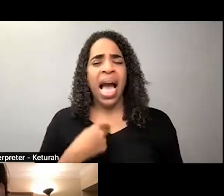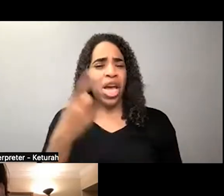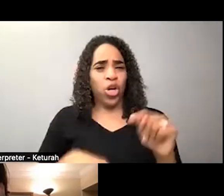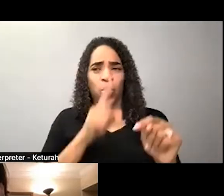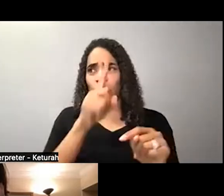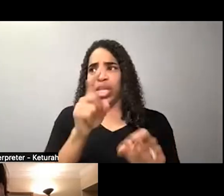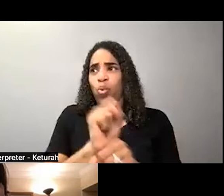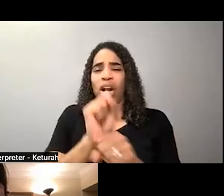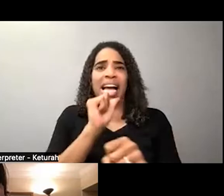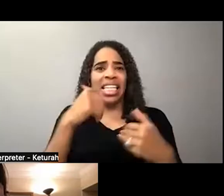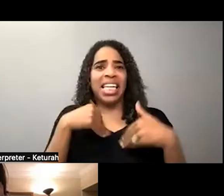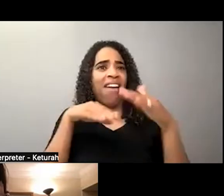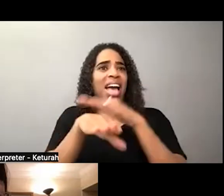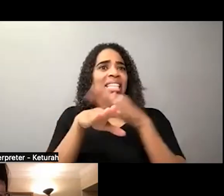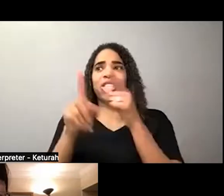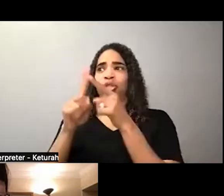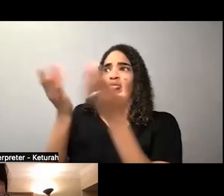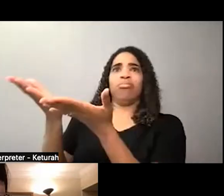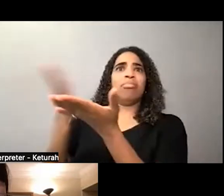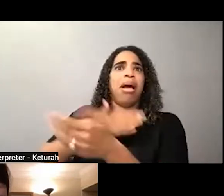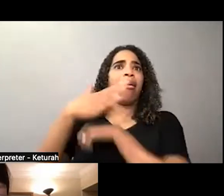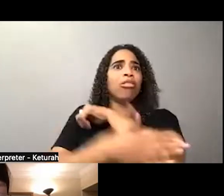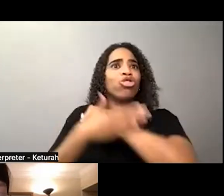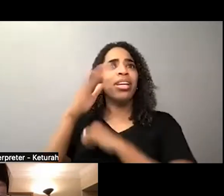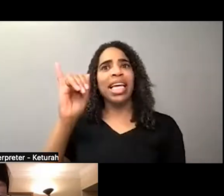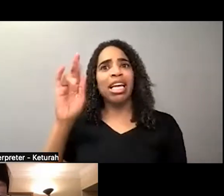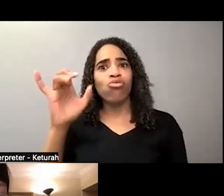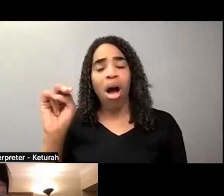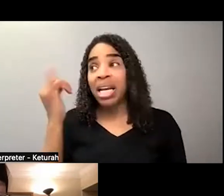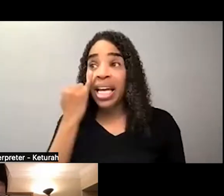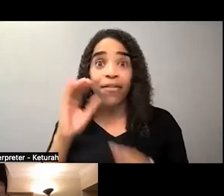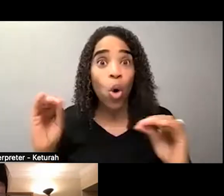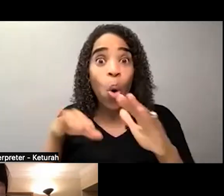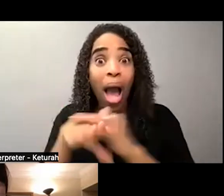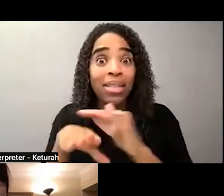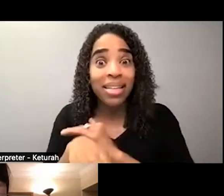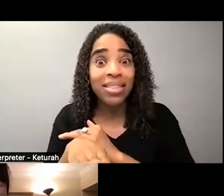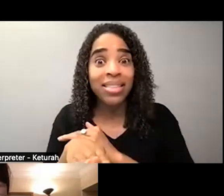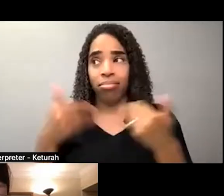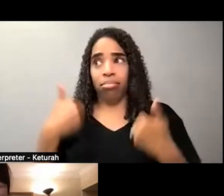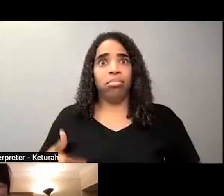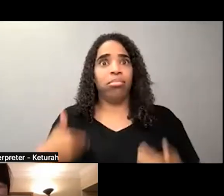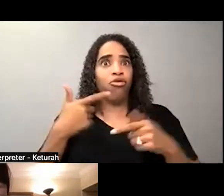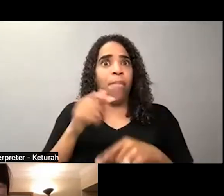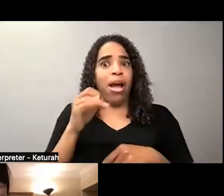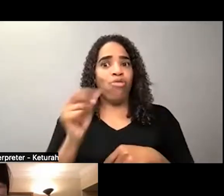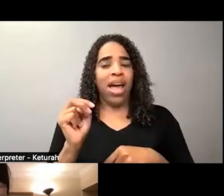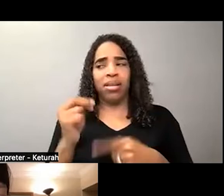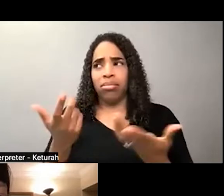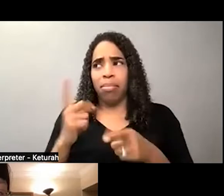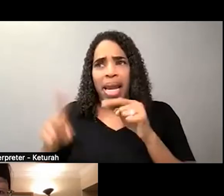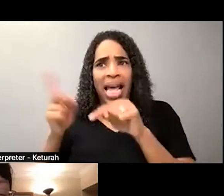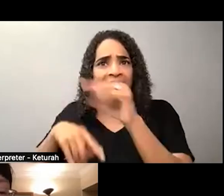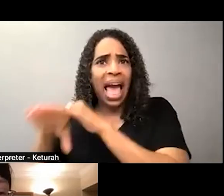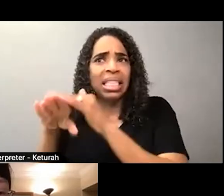have access to Iran, and if you don't have access to Iran, you're Iranian, then you are not good for anything.